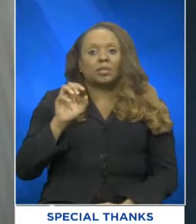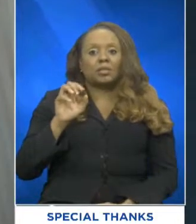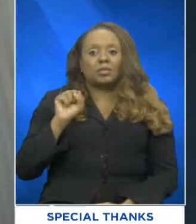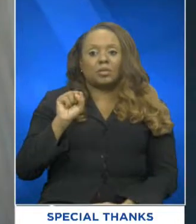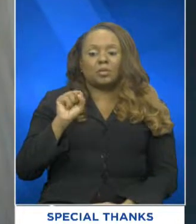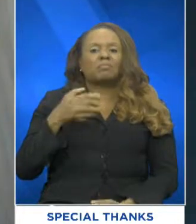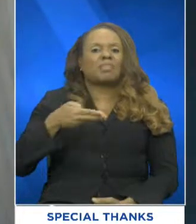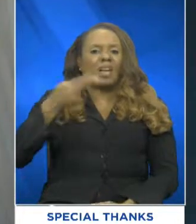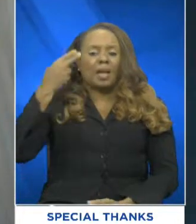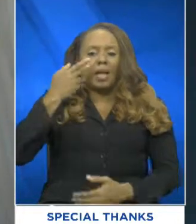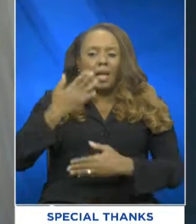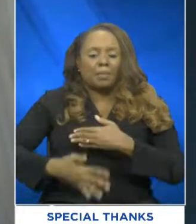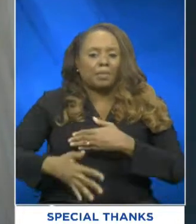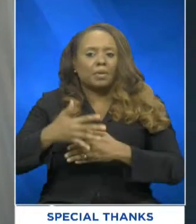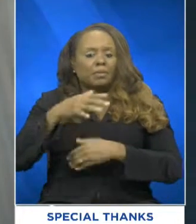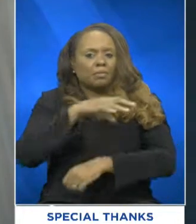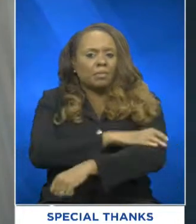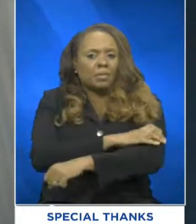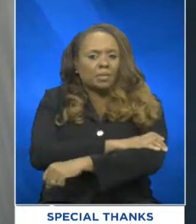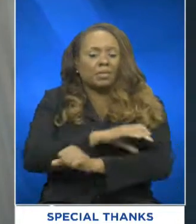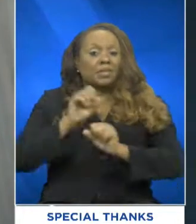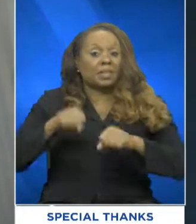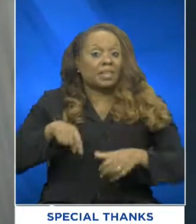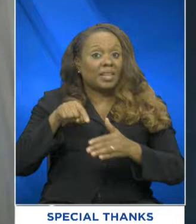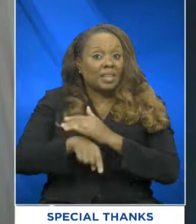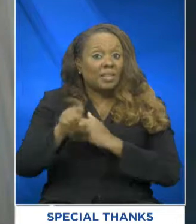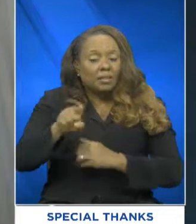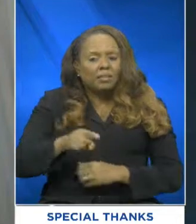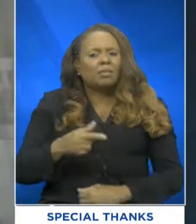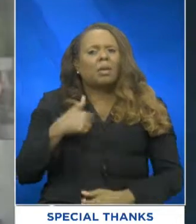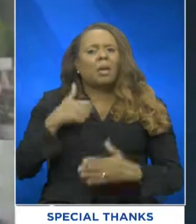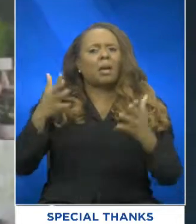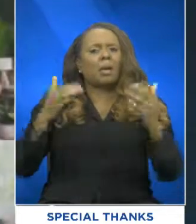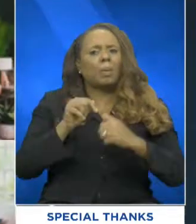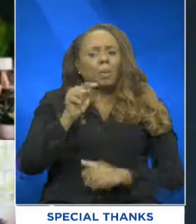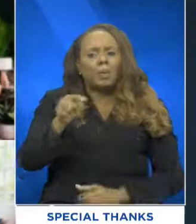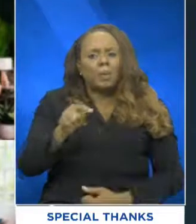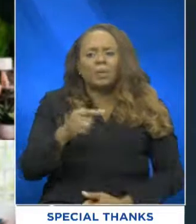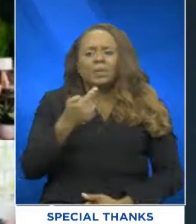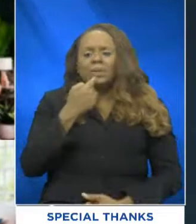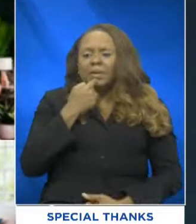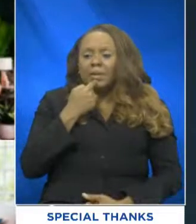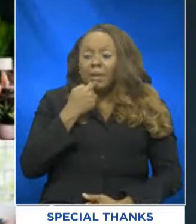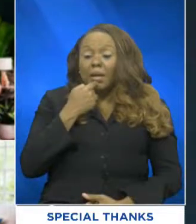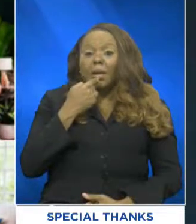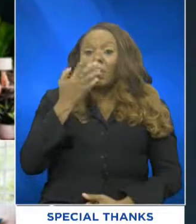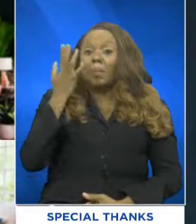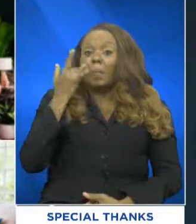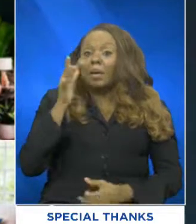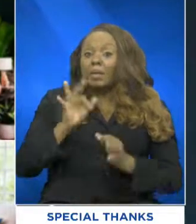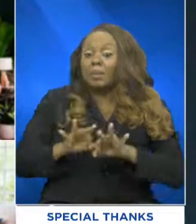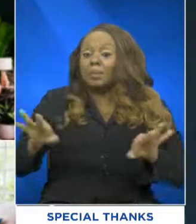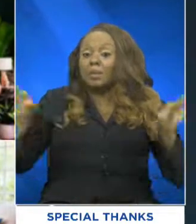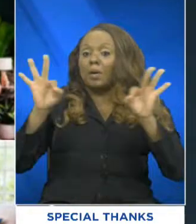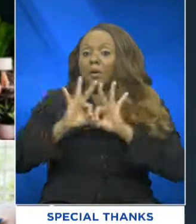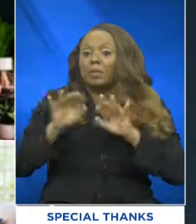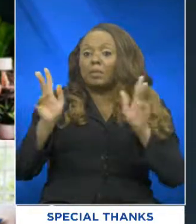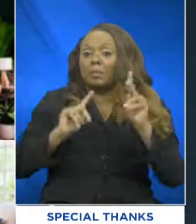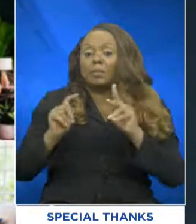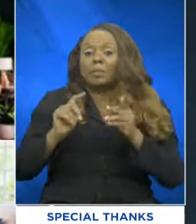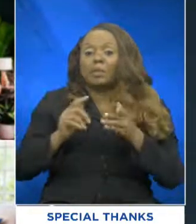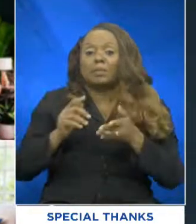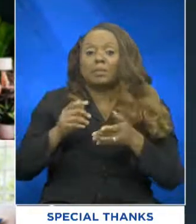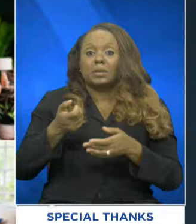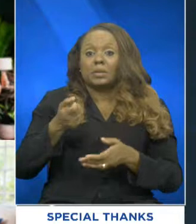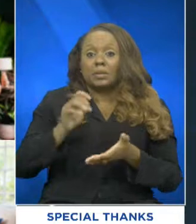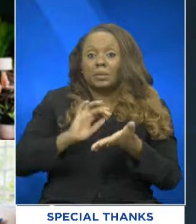is the importance of taking A, the medication to time, and B,